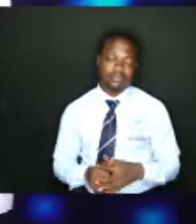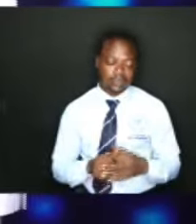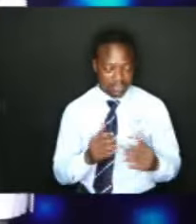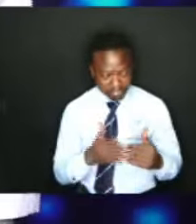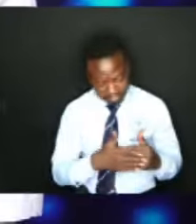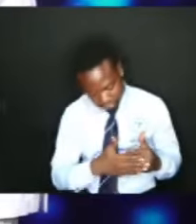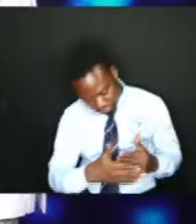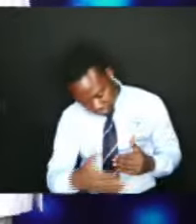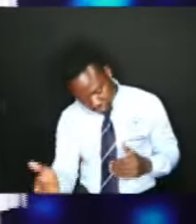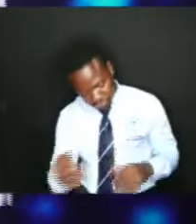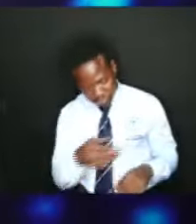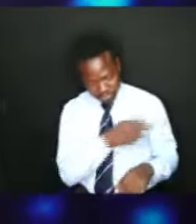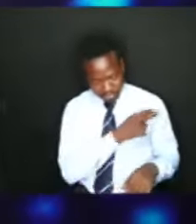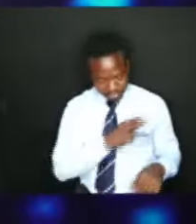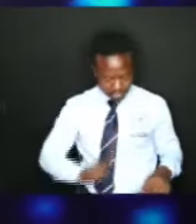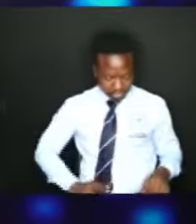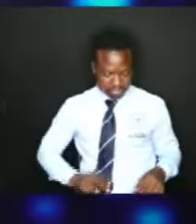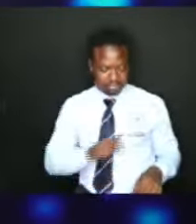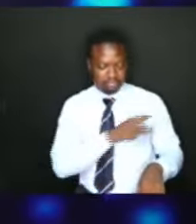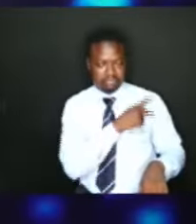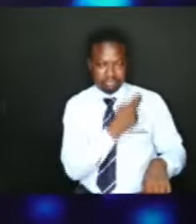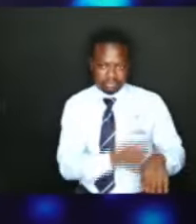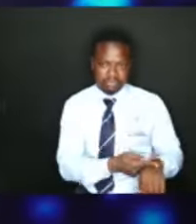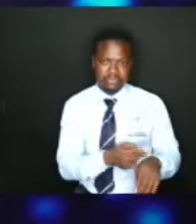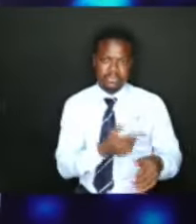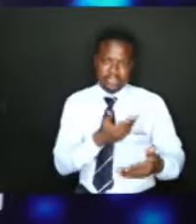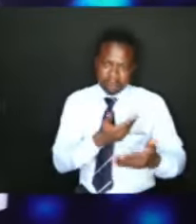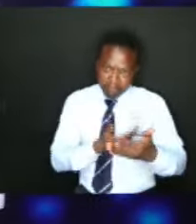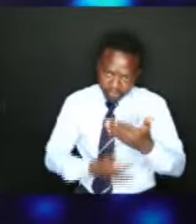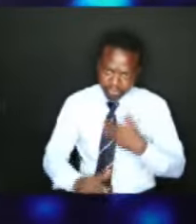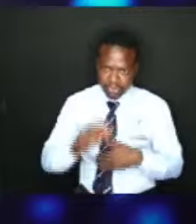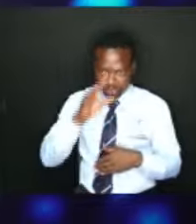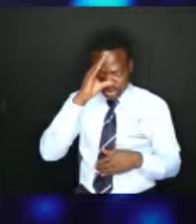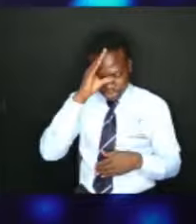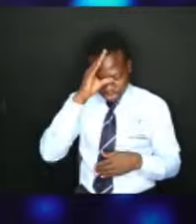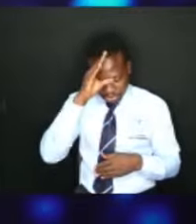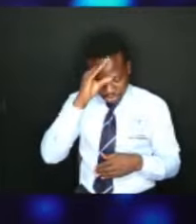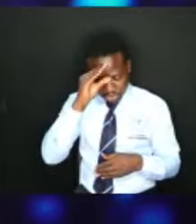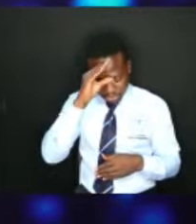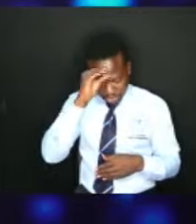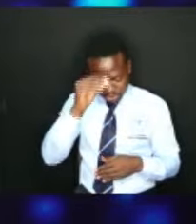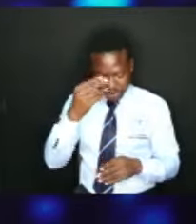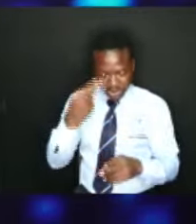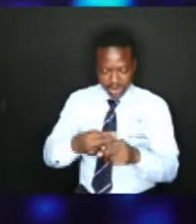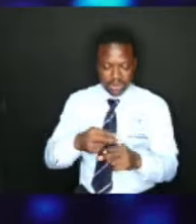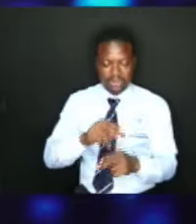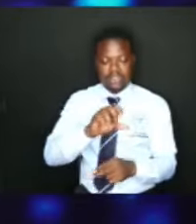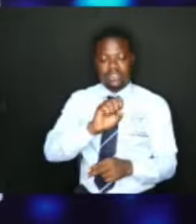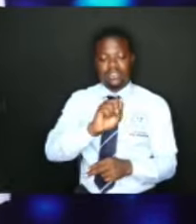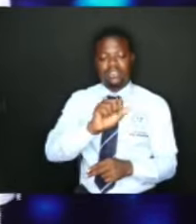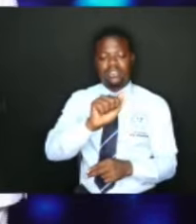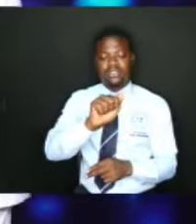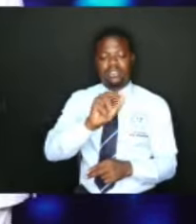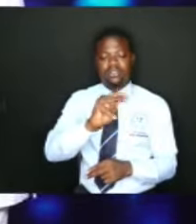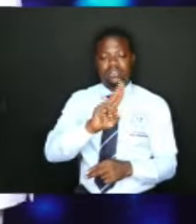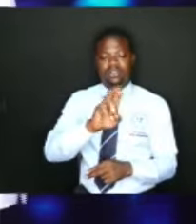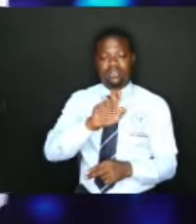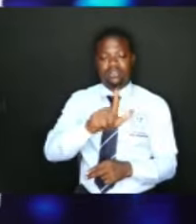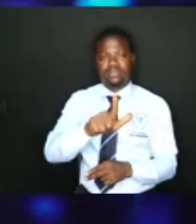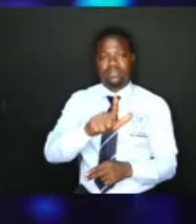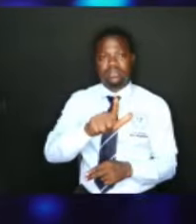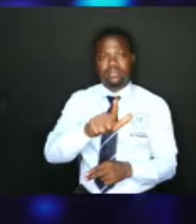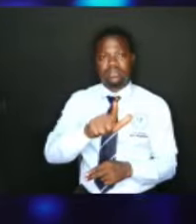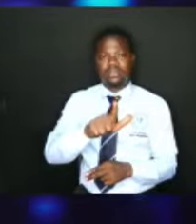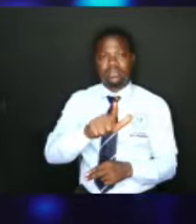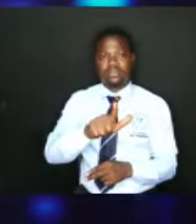of time, Hannah became pregnant and gave birth to a son. She named him Samuel, saying, because I